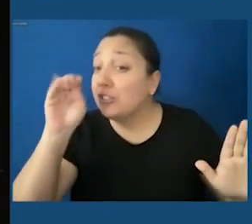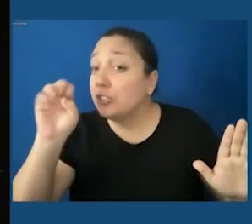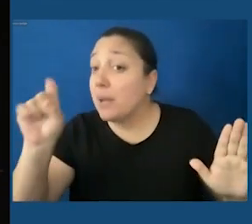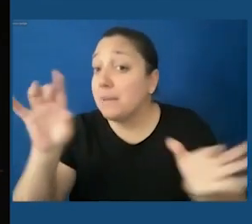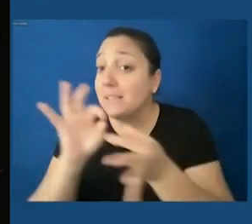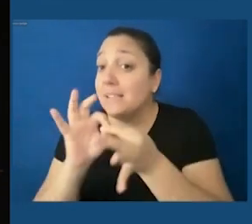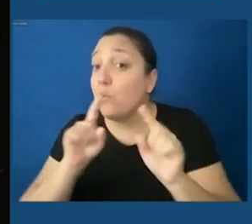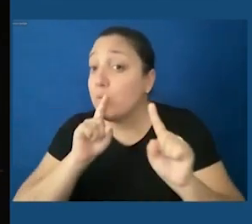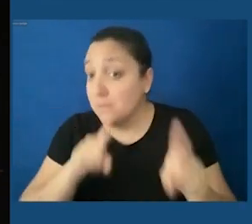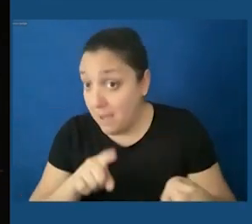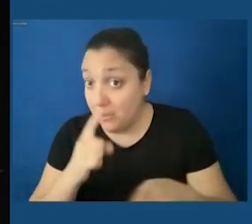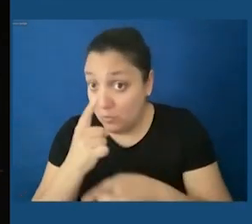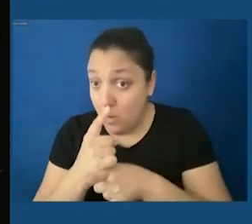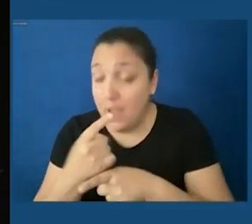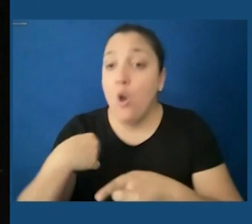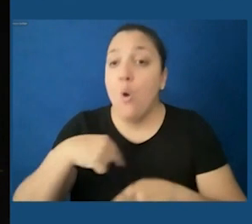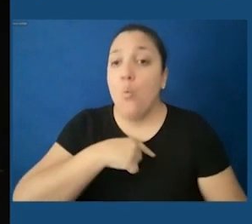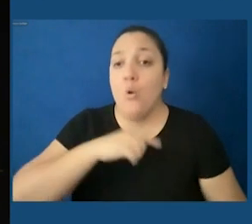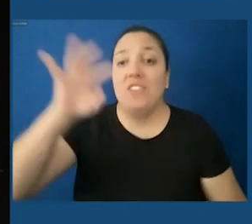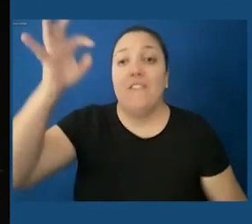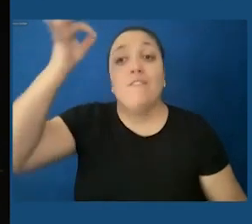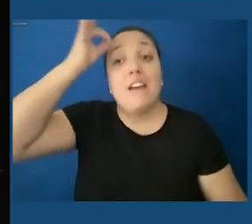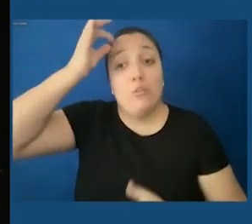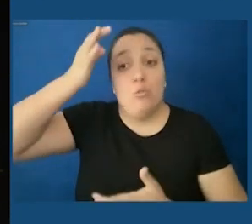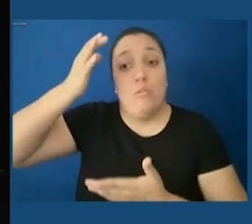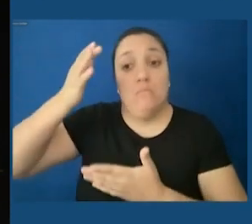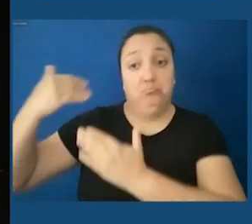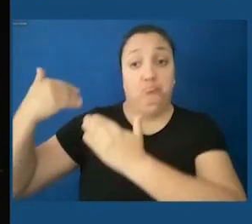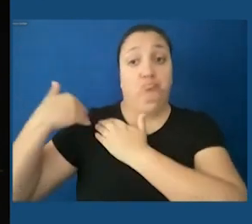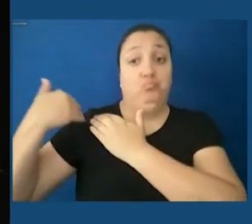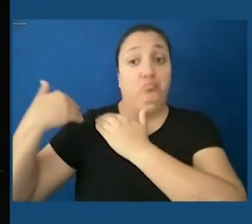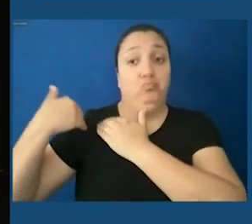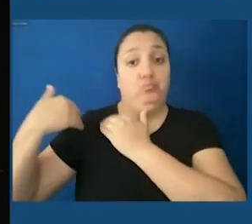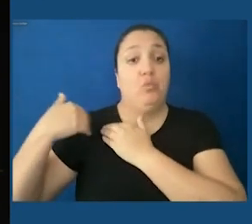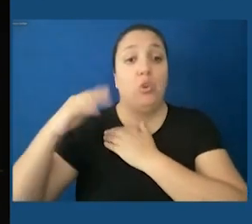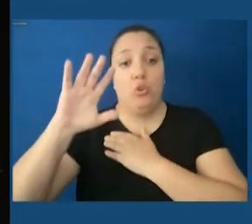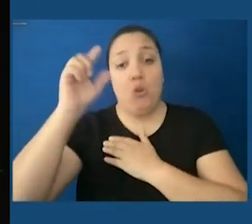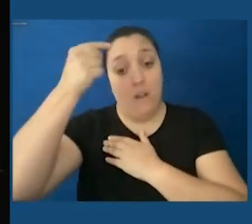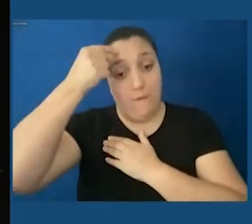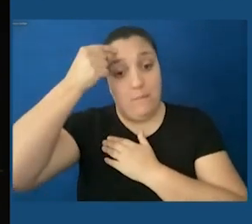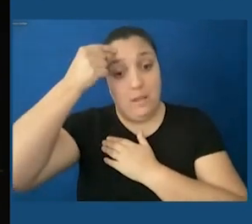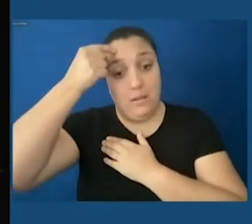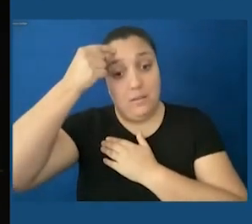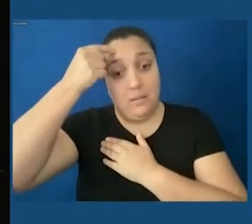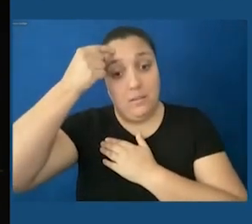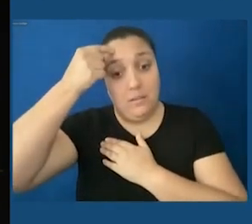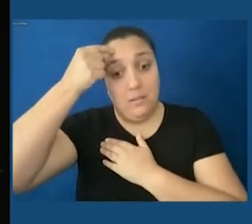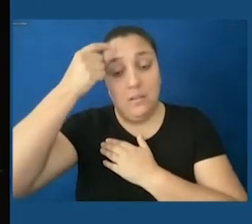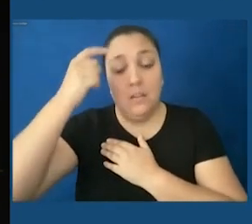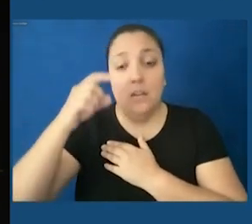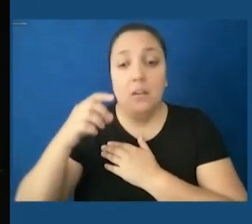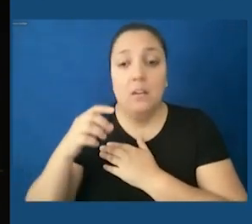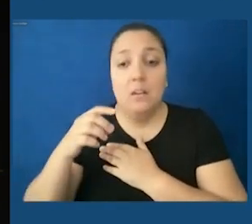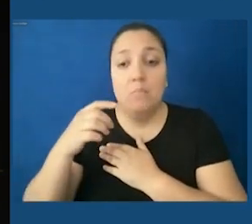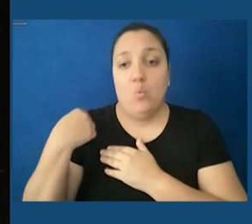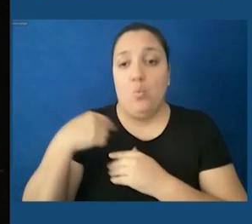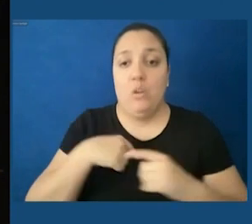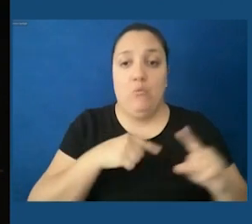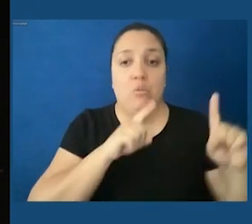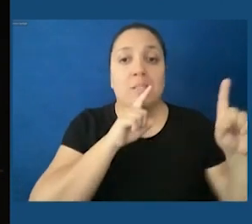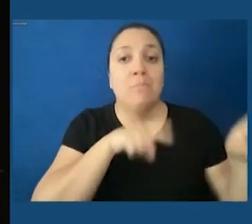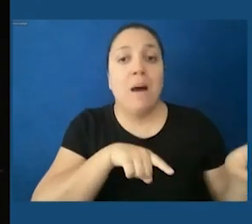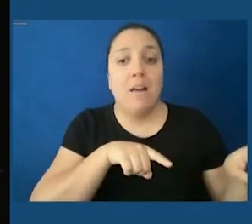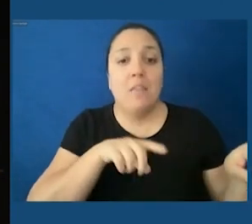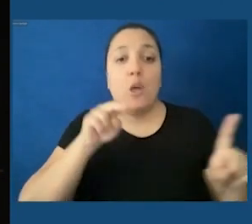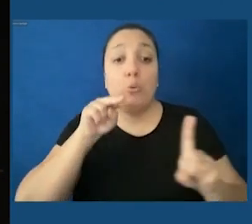are the federal arm of your government that responds to the perception and